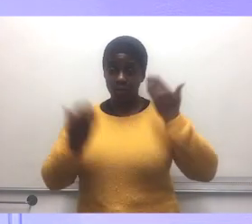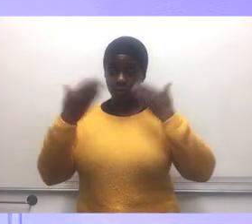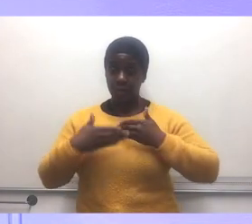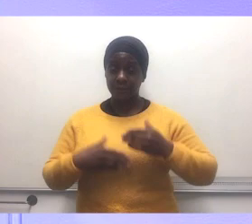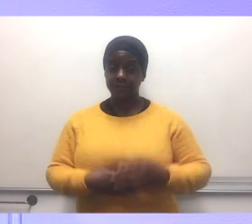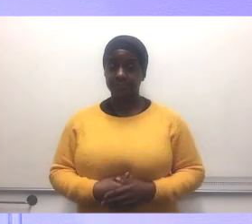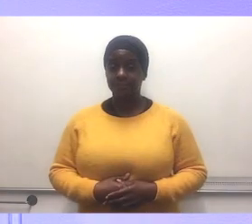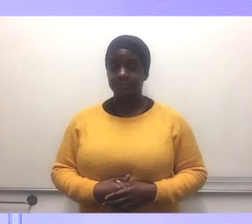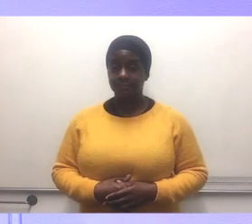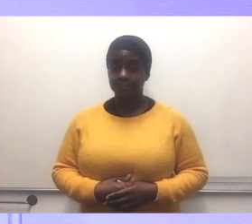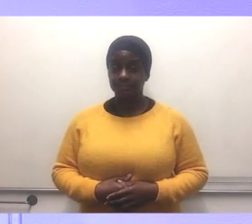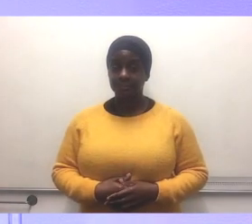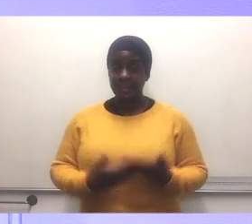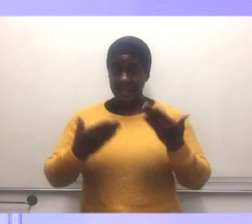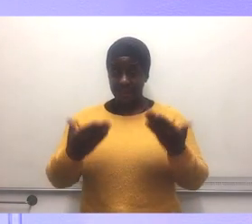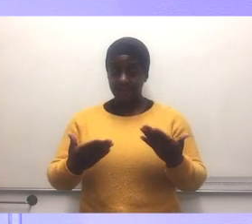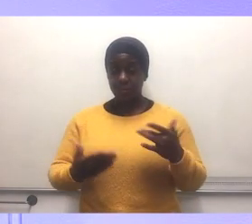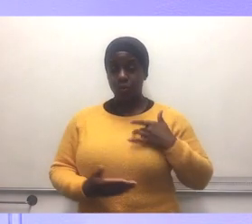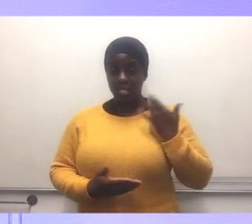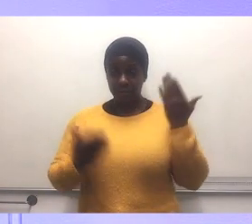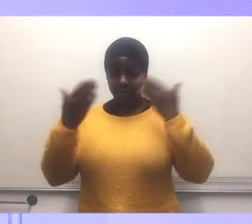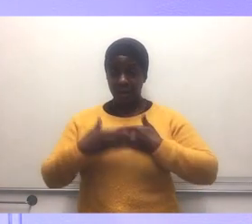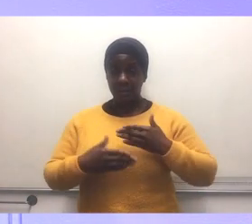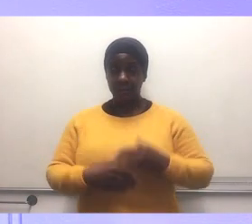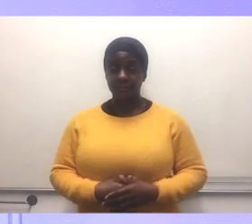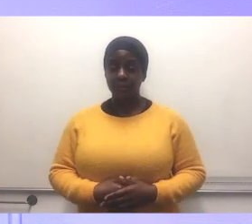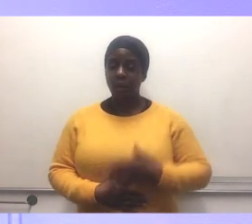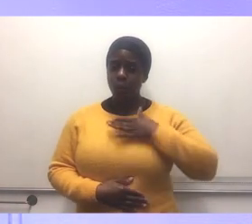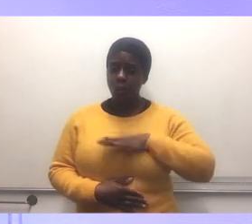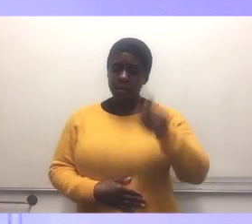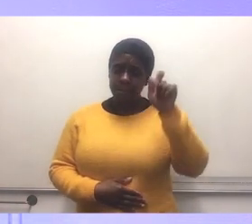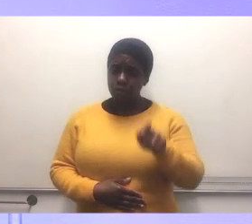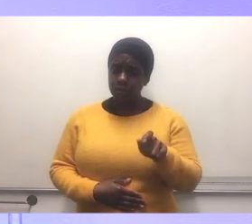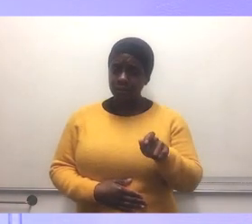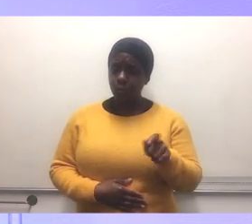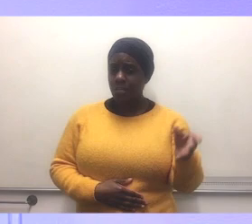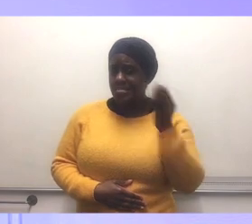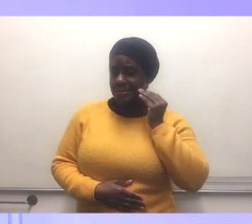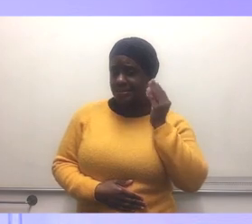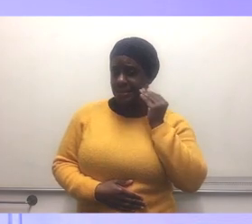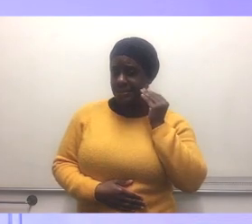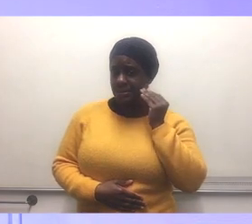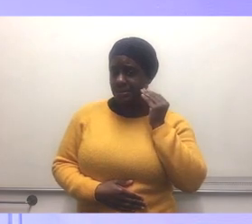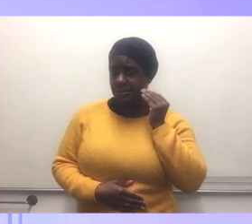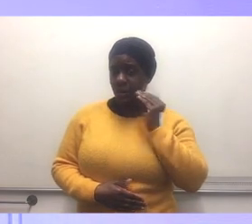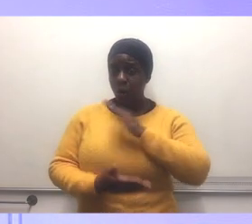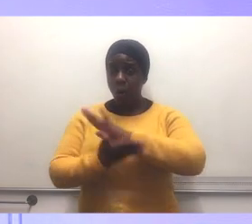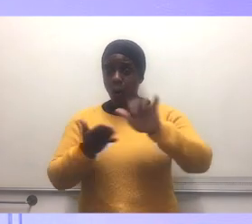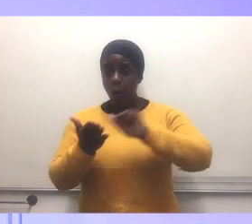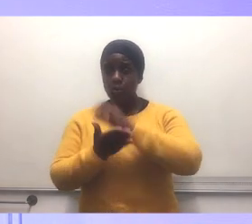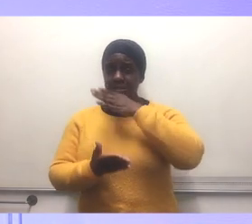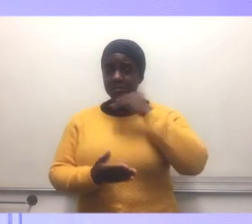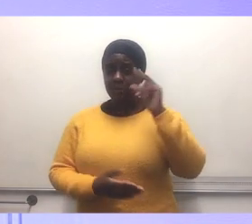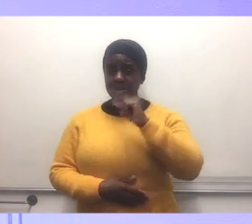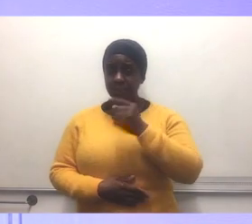your life tonight? At this time, I want someone, anyone who is listening, that the Holy Spirit is speaking